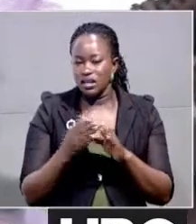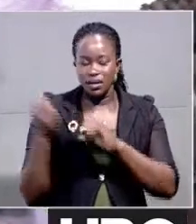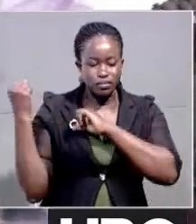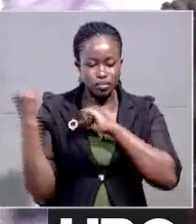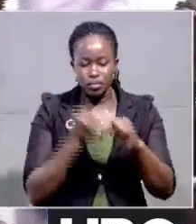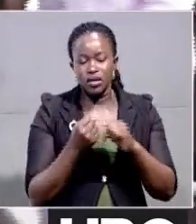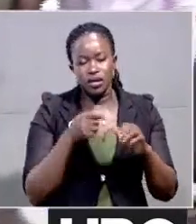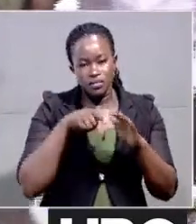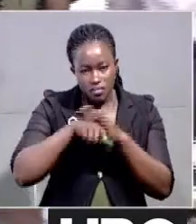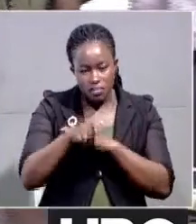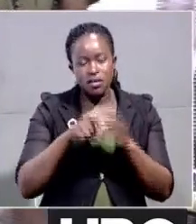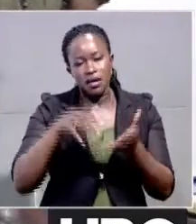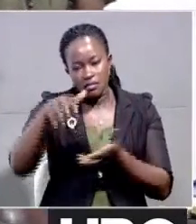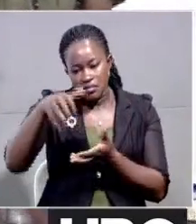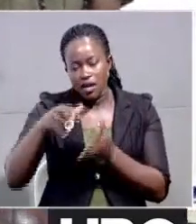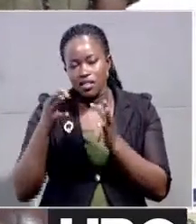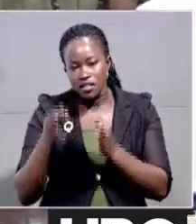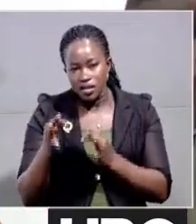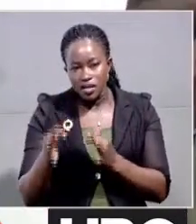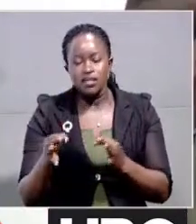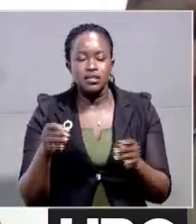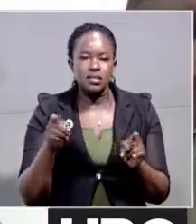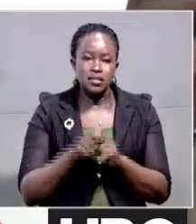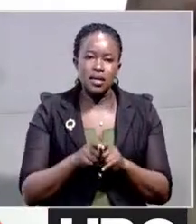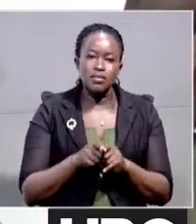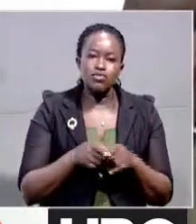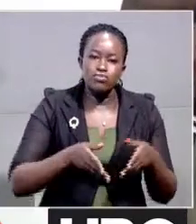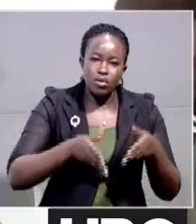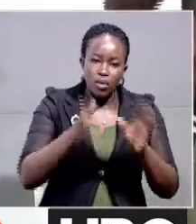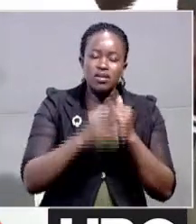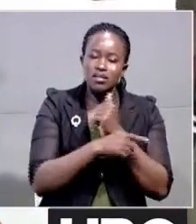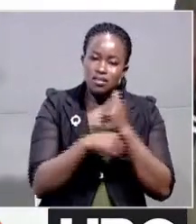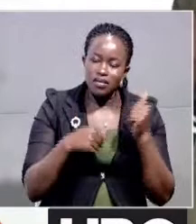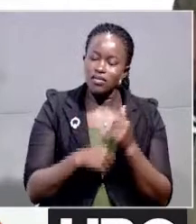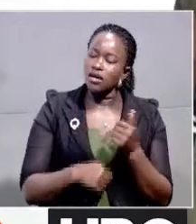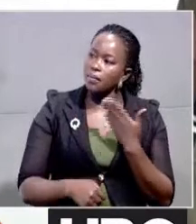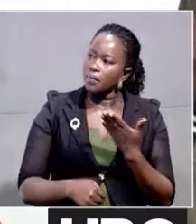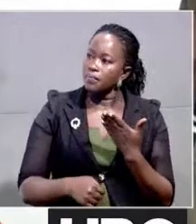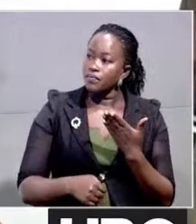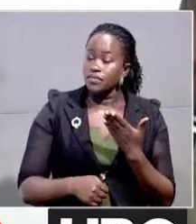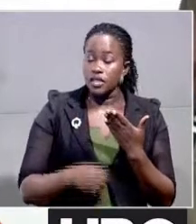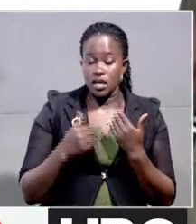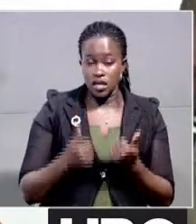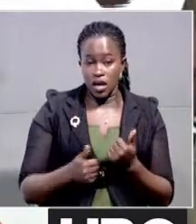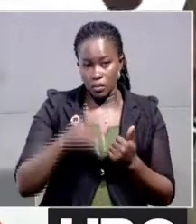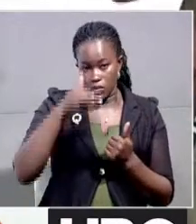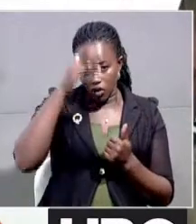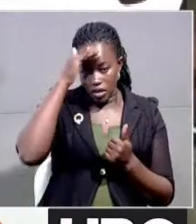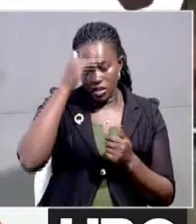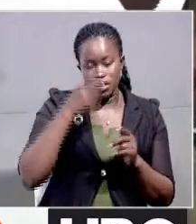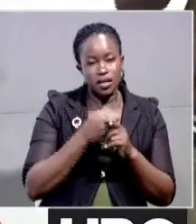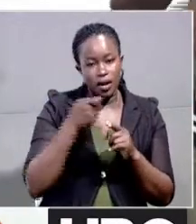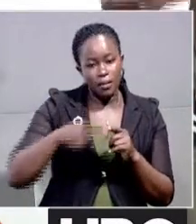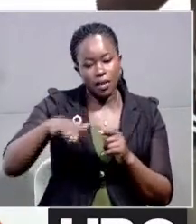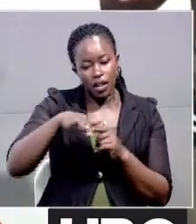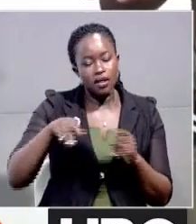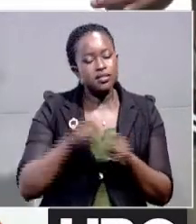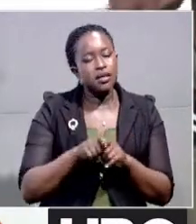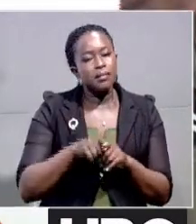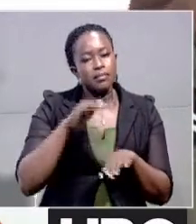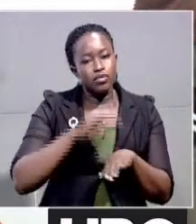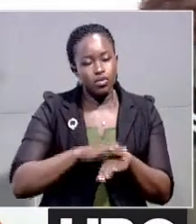roadblocks, and other forms of extortions. Victoria Police in Kampala Metropolitan Eastern Mukono Division